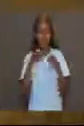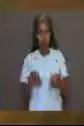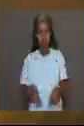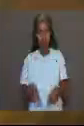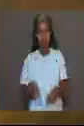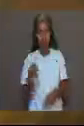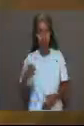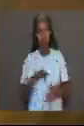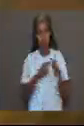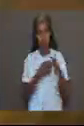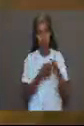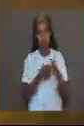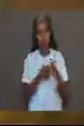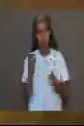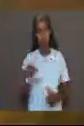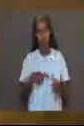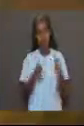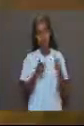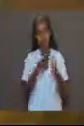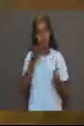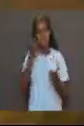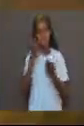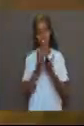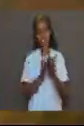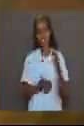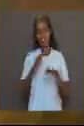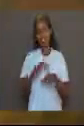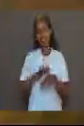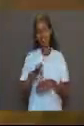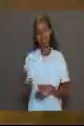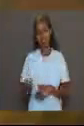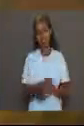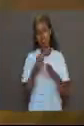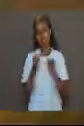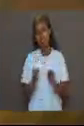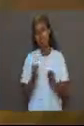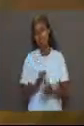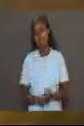We begin our first lesson on probability.